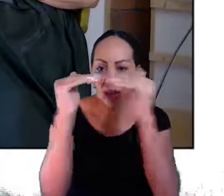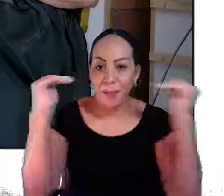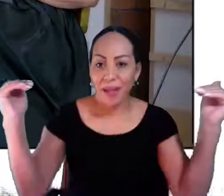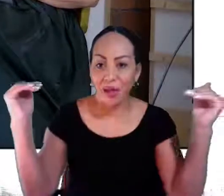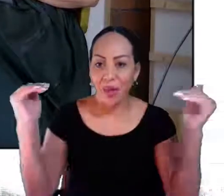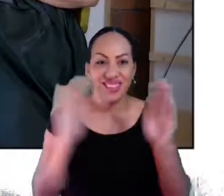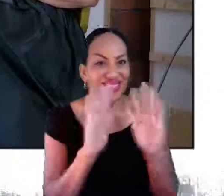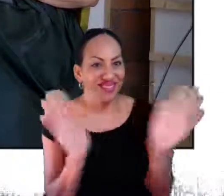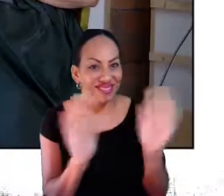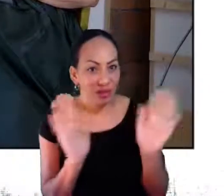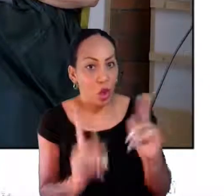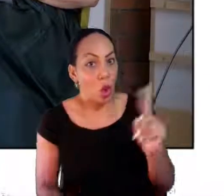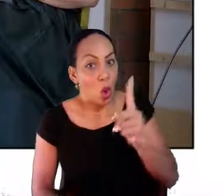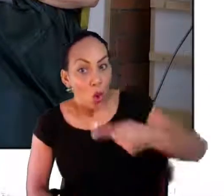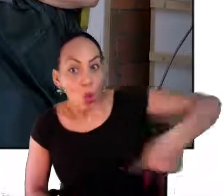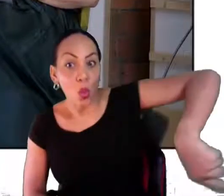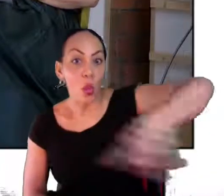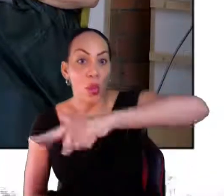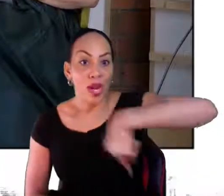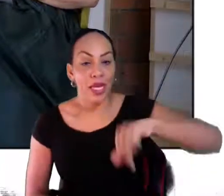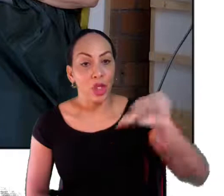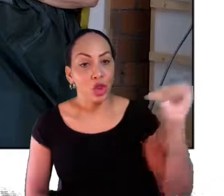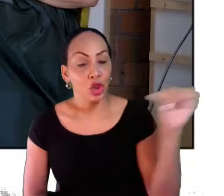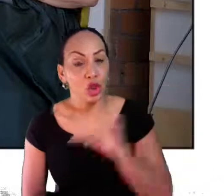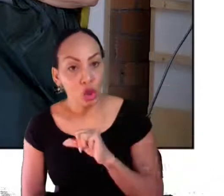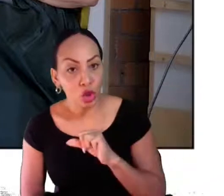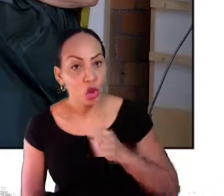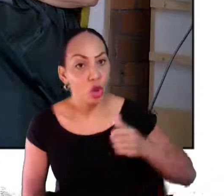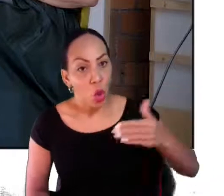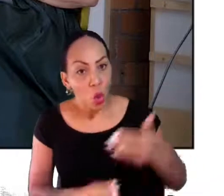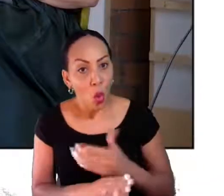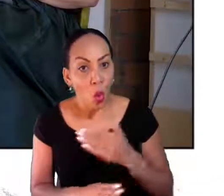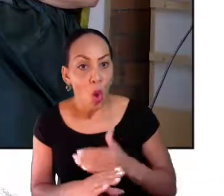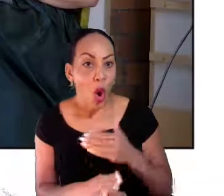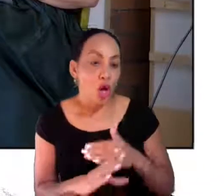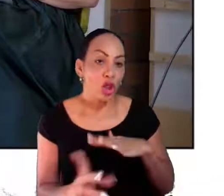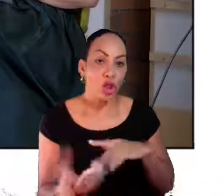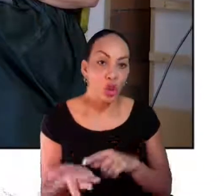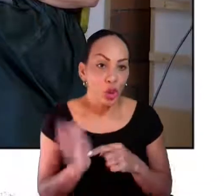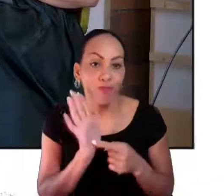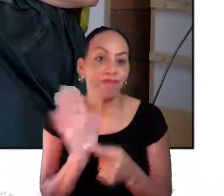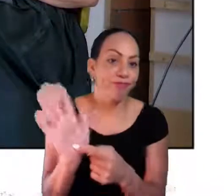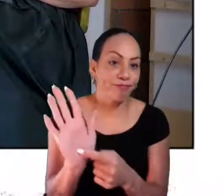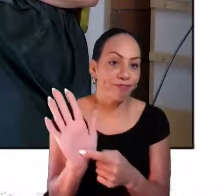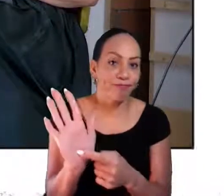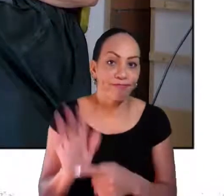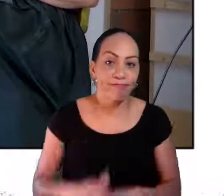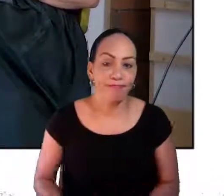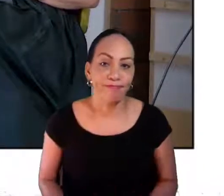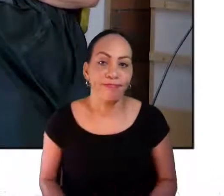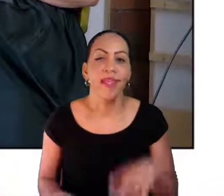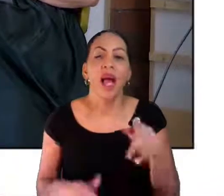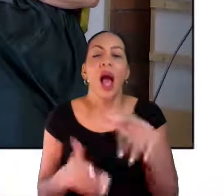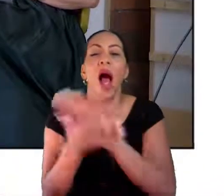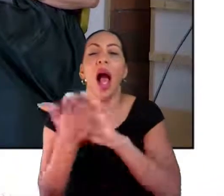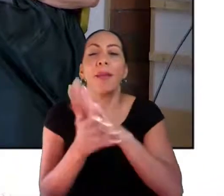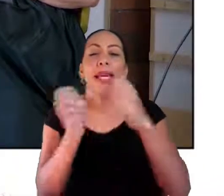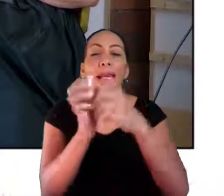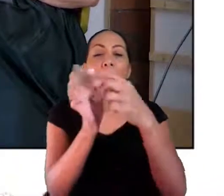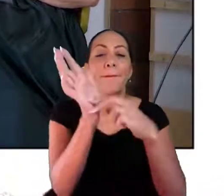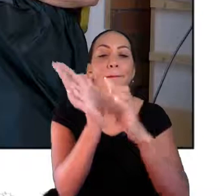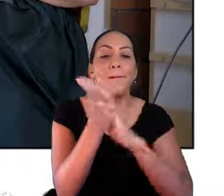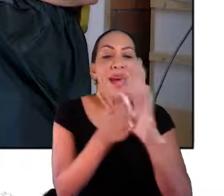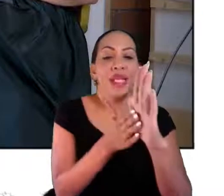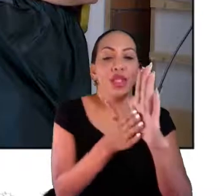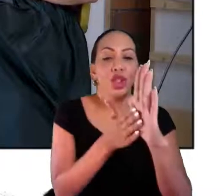now. So Watershed does a staff survey every year, but we resist the idea of benchmarking. When I say benchmarking, I mean against the demographics of the city. So kind of,